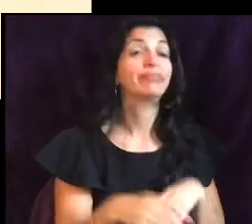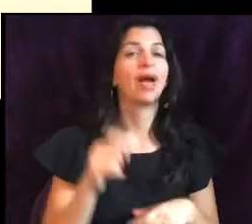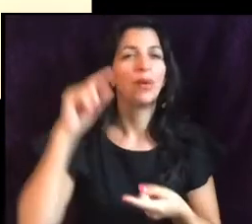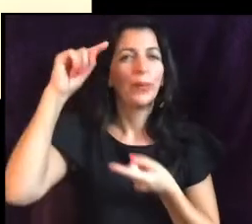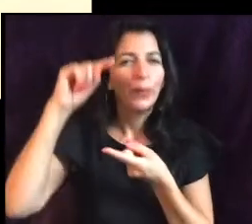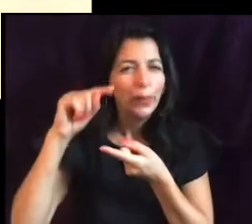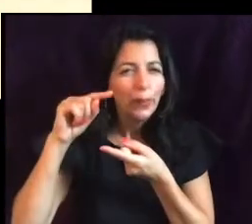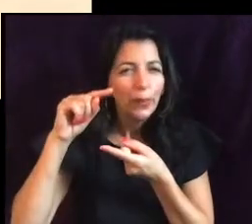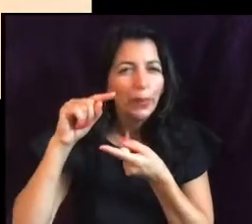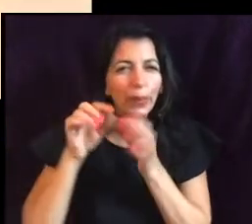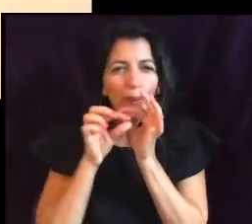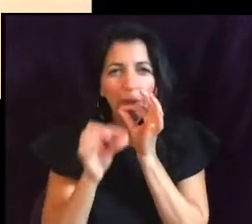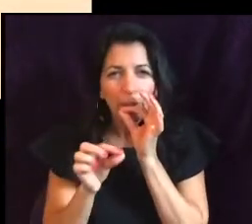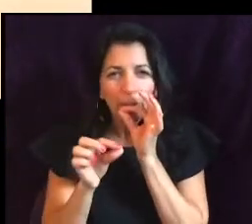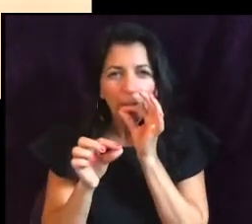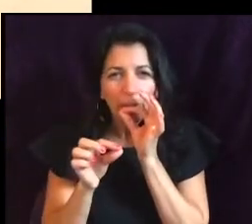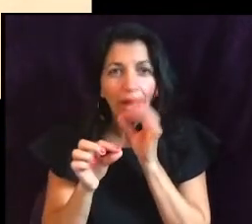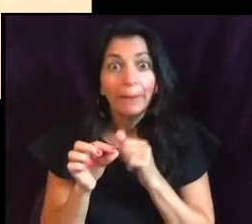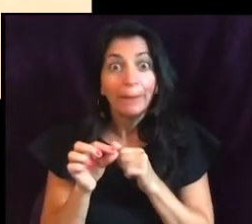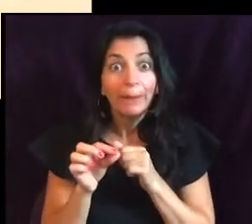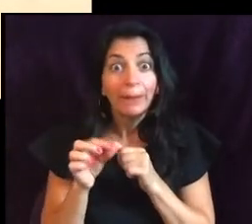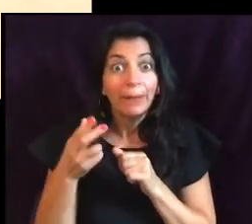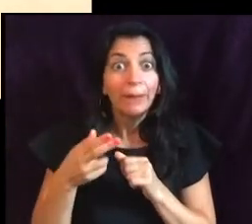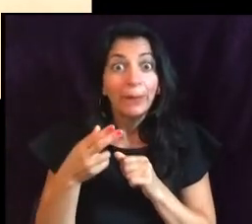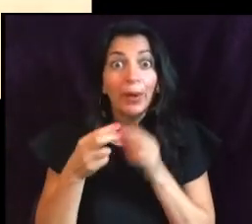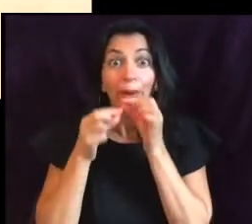Now I've got the little one.